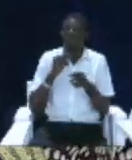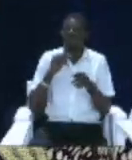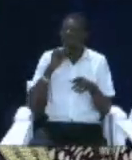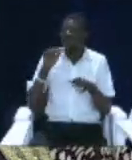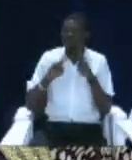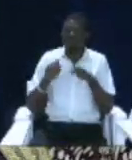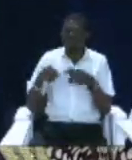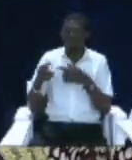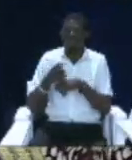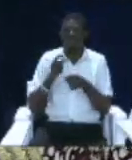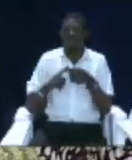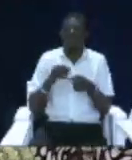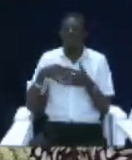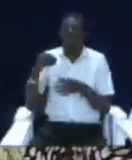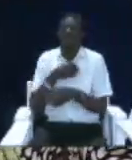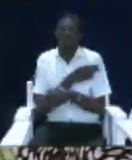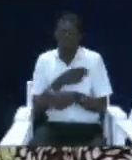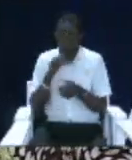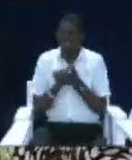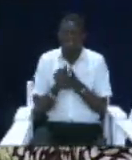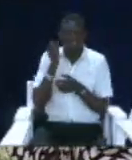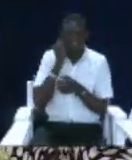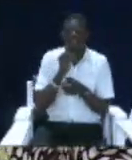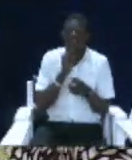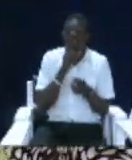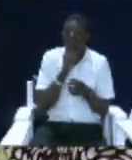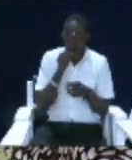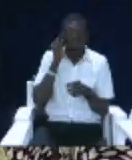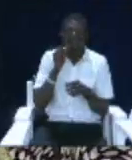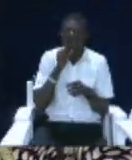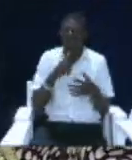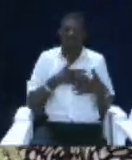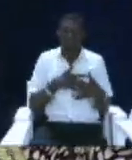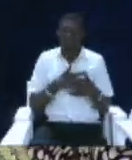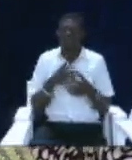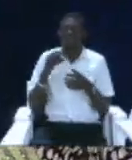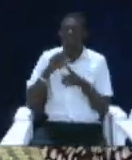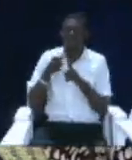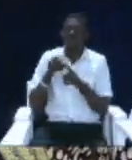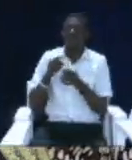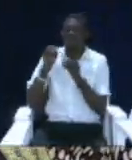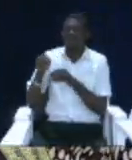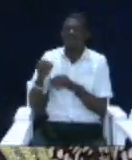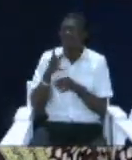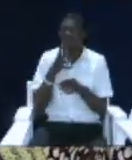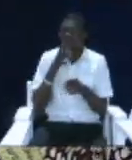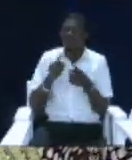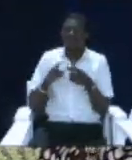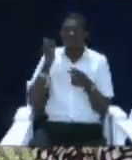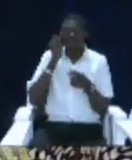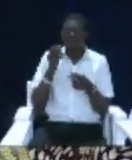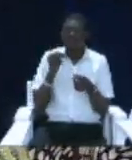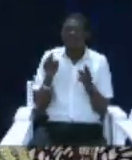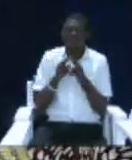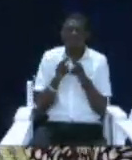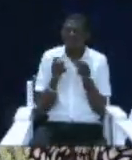and take Mama out of the hospital. That she's already old, she's no longer breathing. So when we were putting Mama into the vehicle, she was so